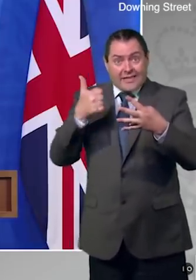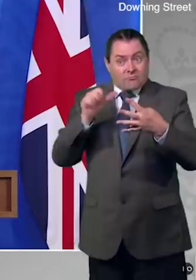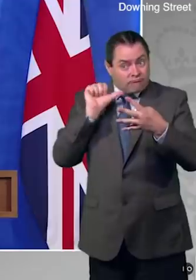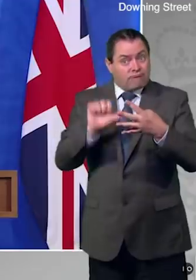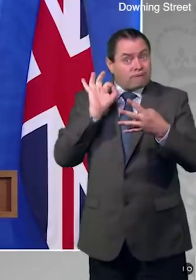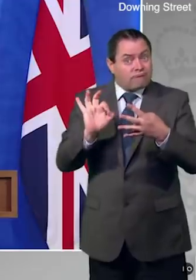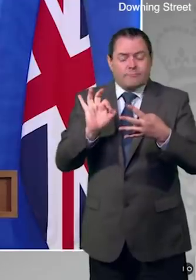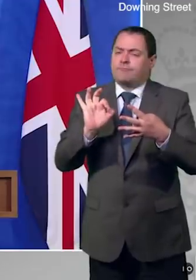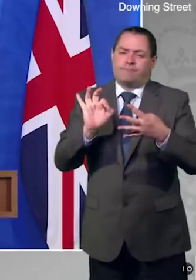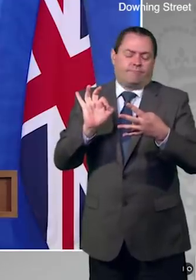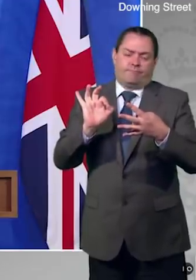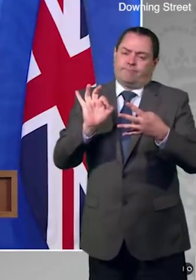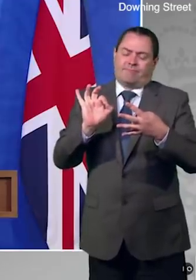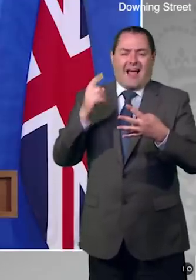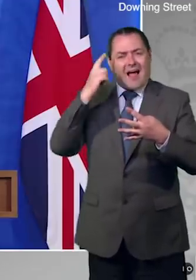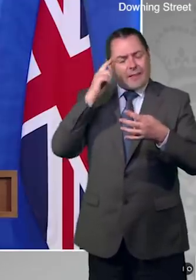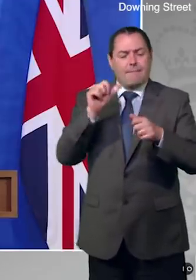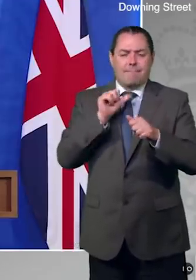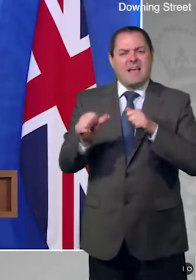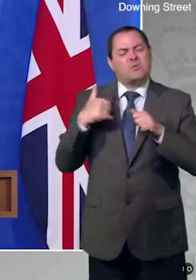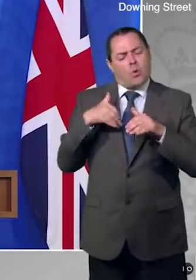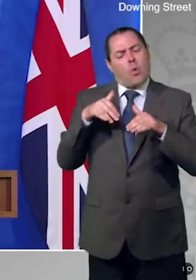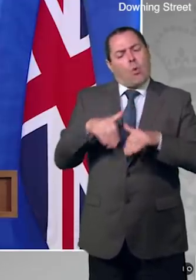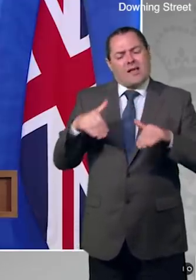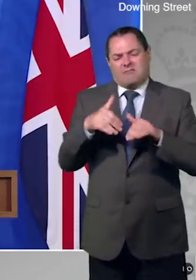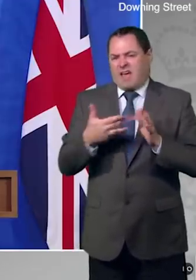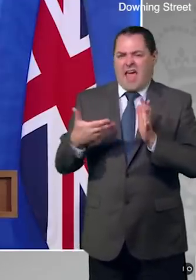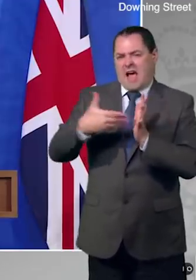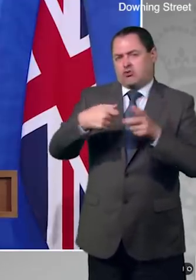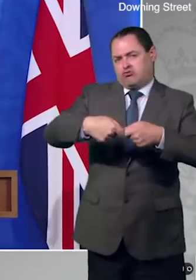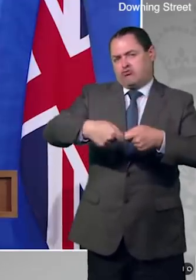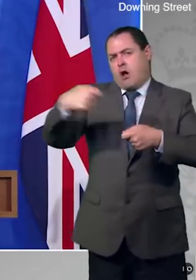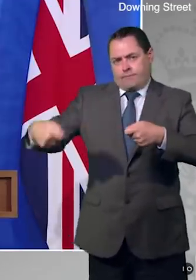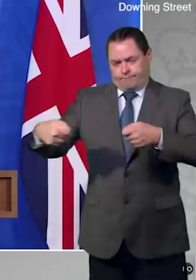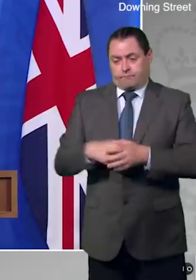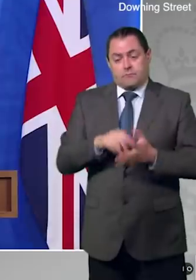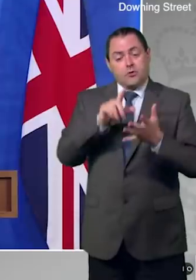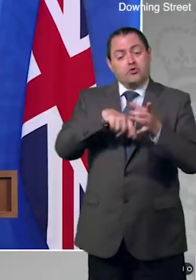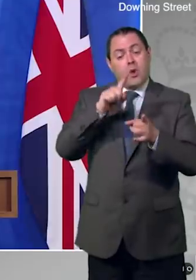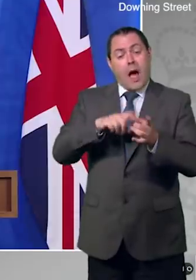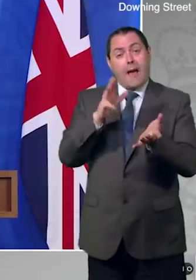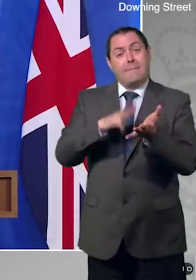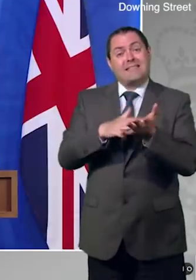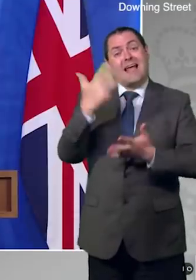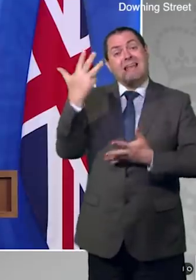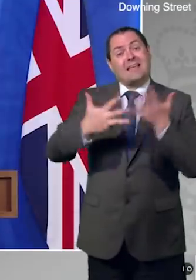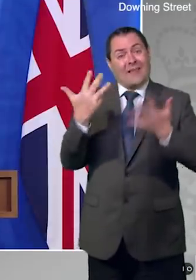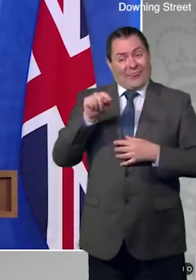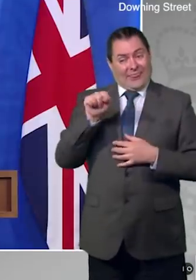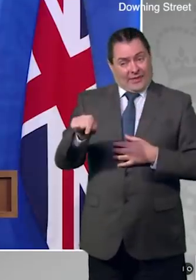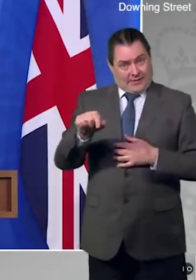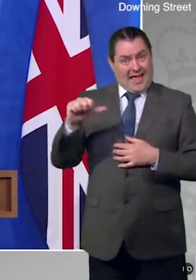longer. By Monday the 19th of July, we will aim to have double jabbed around 2/3 of the